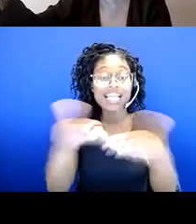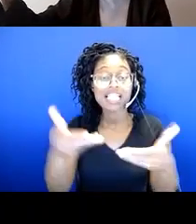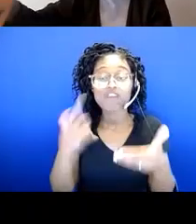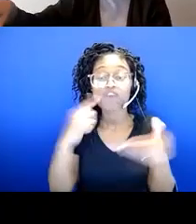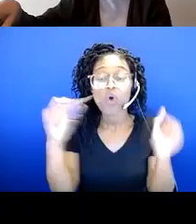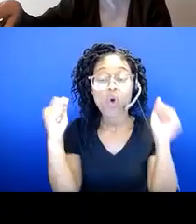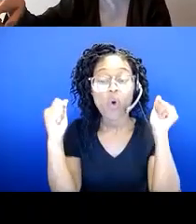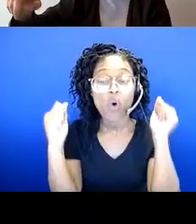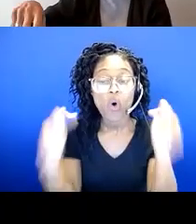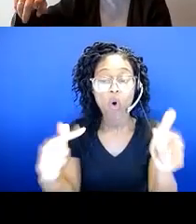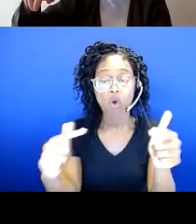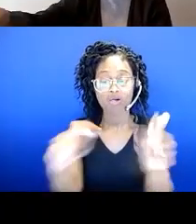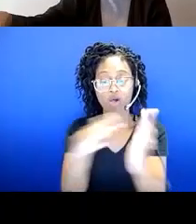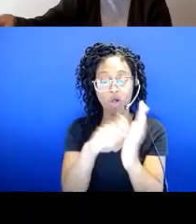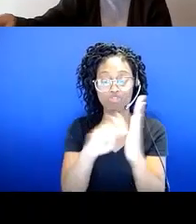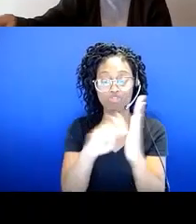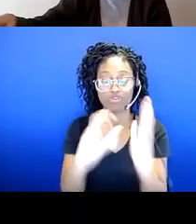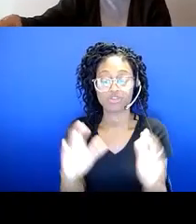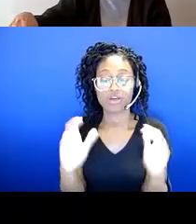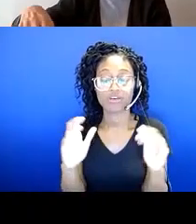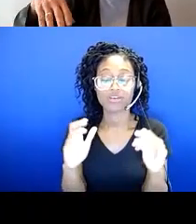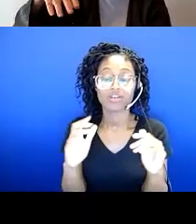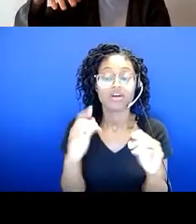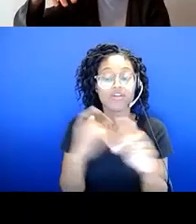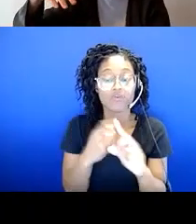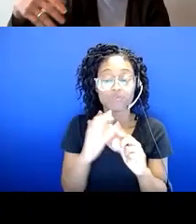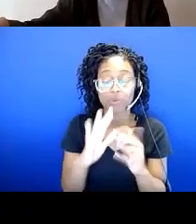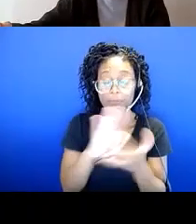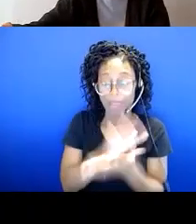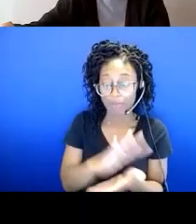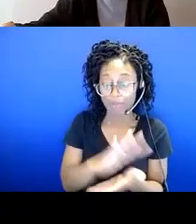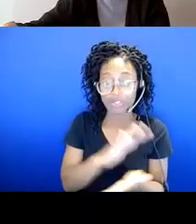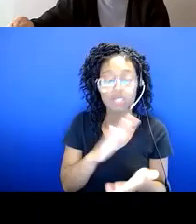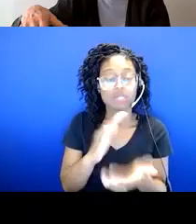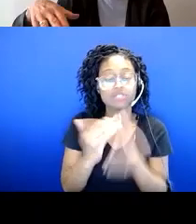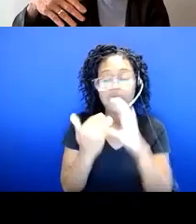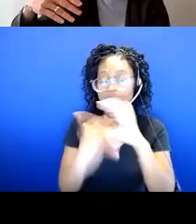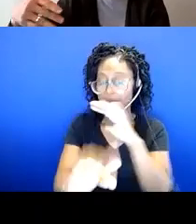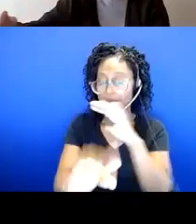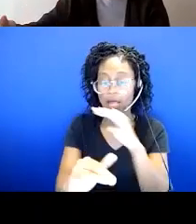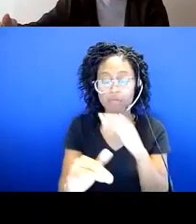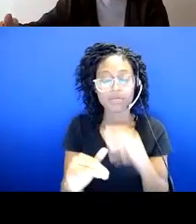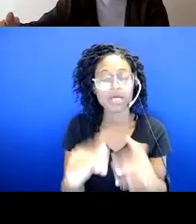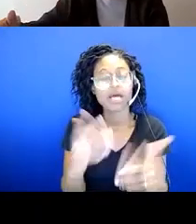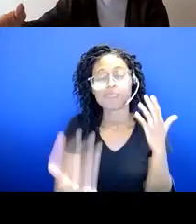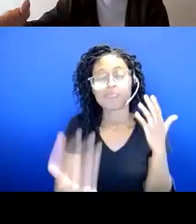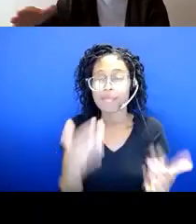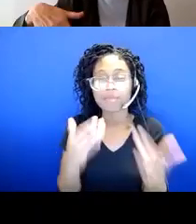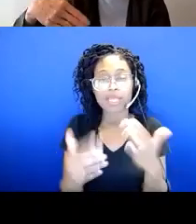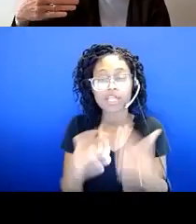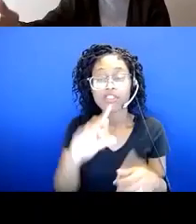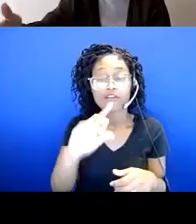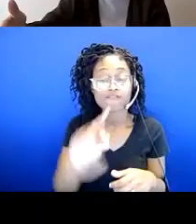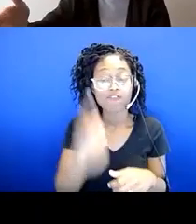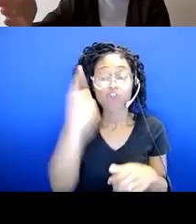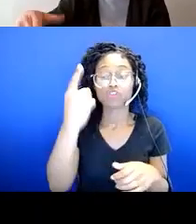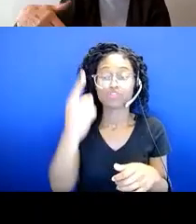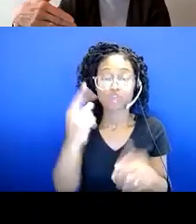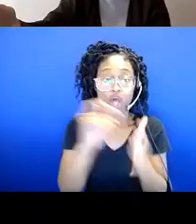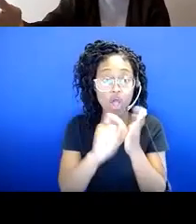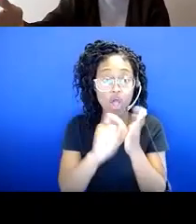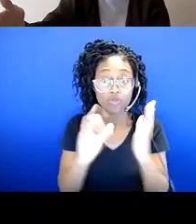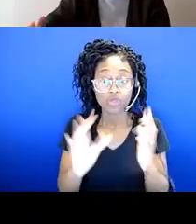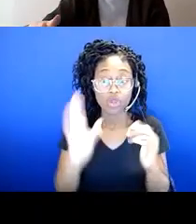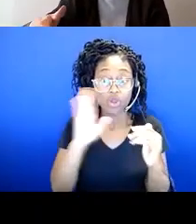The invite goes to the first author just to have it land somewhere, not to say the first author is the one who will do it. The